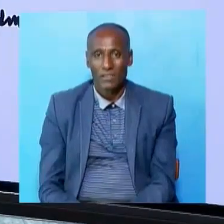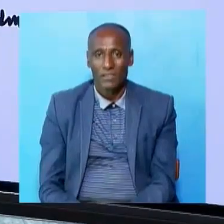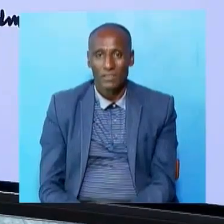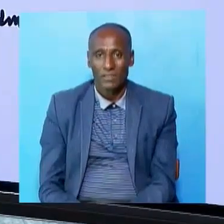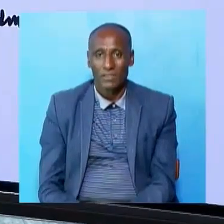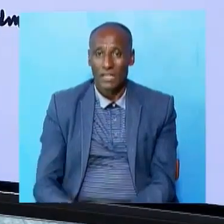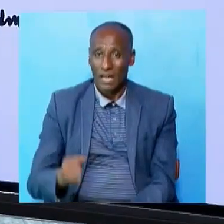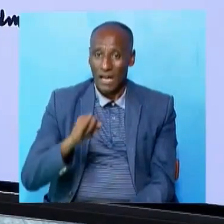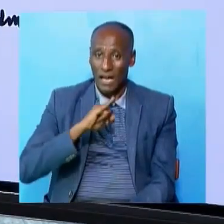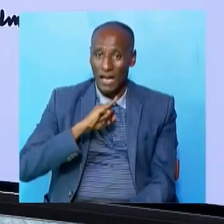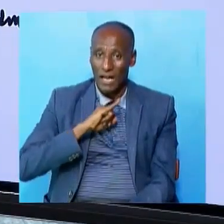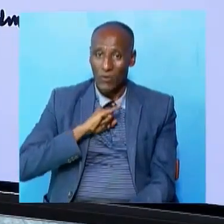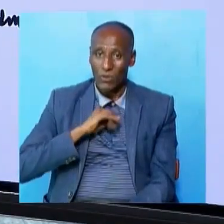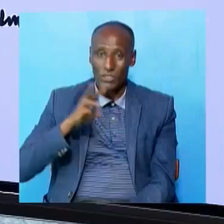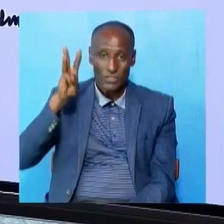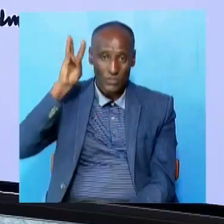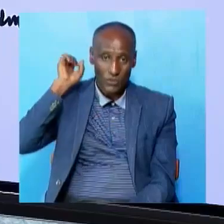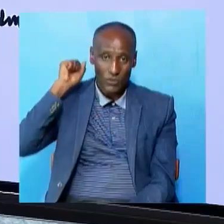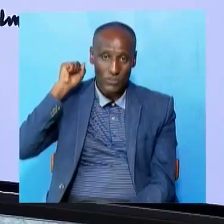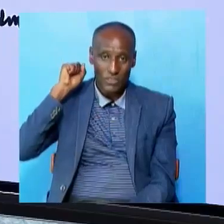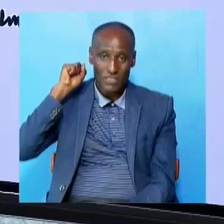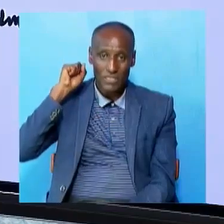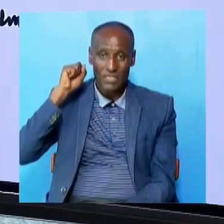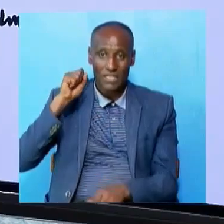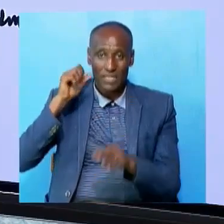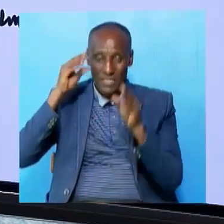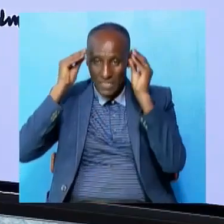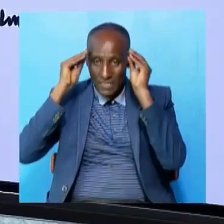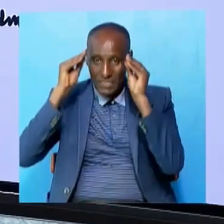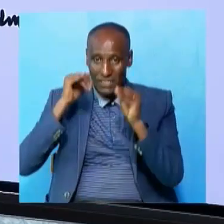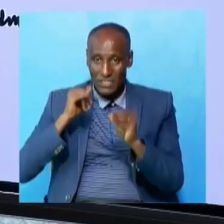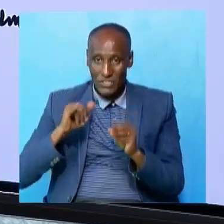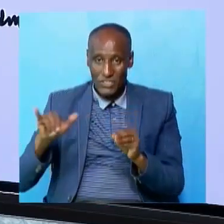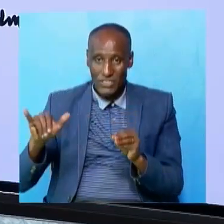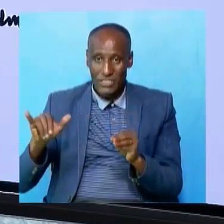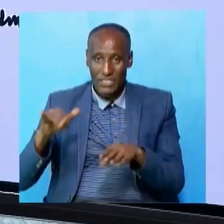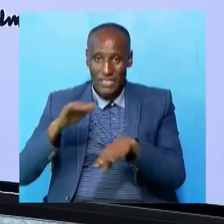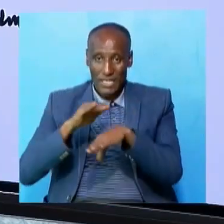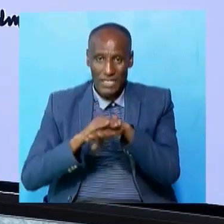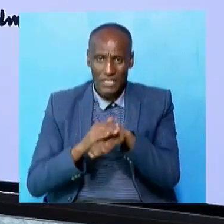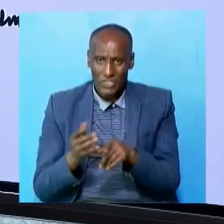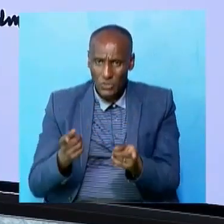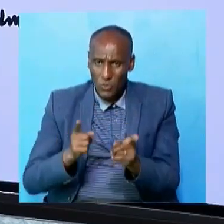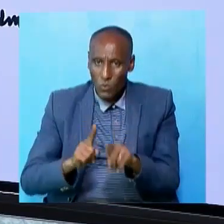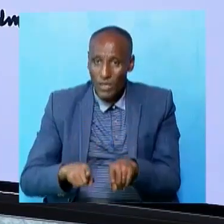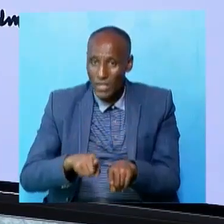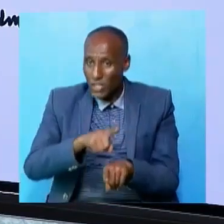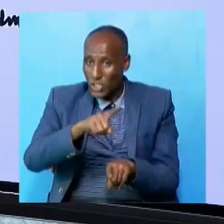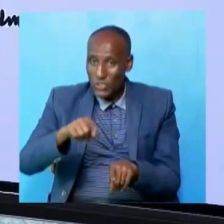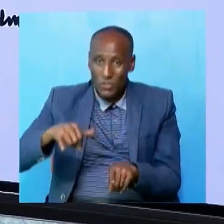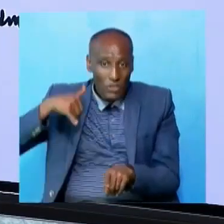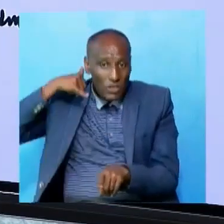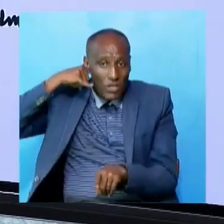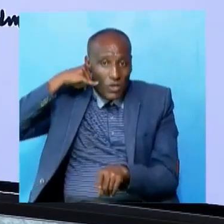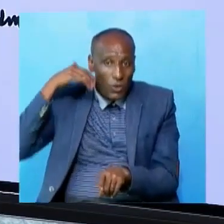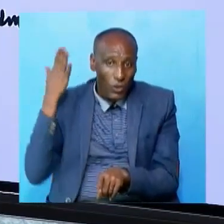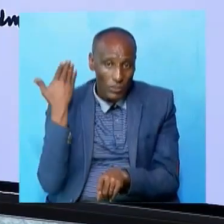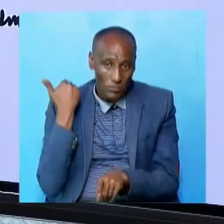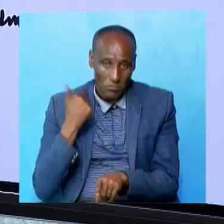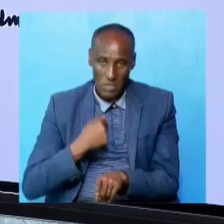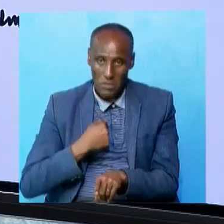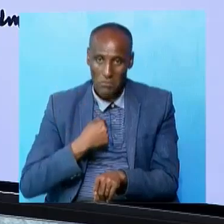It says what? I was teaching English when you called me. Can you see that? I